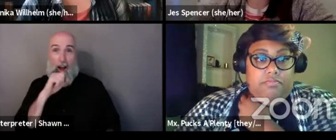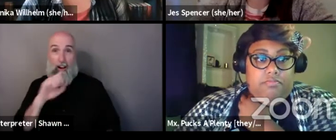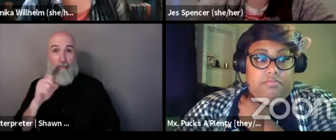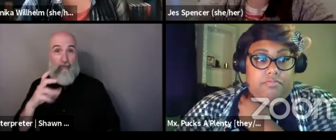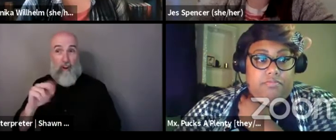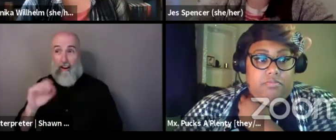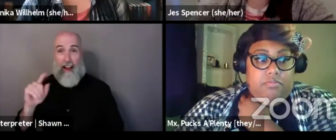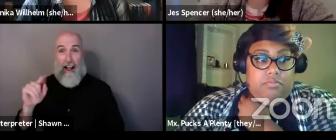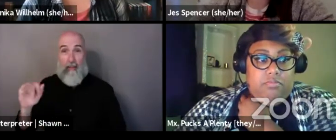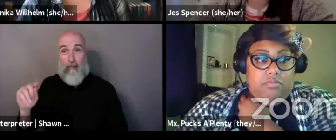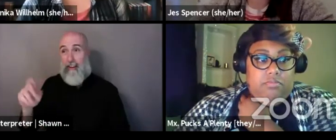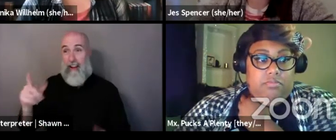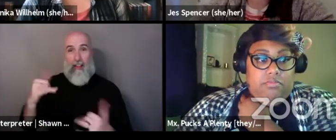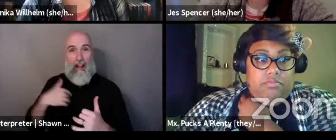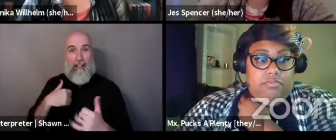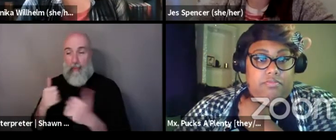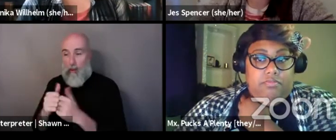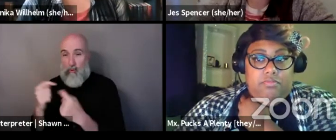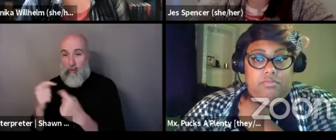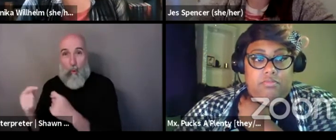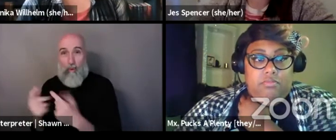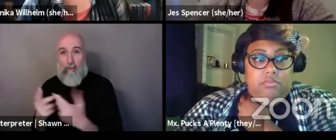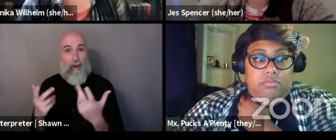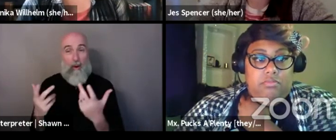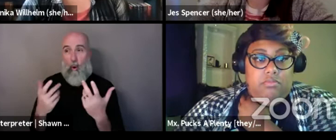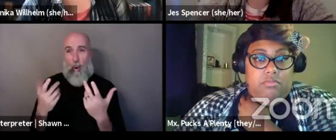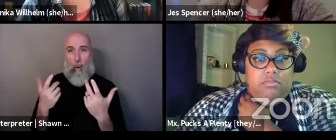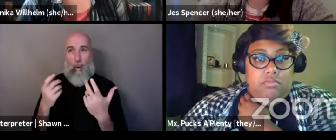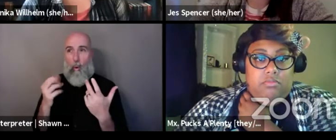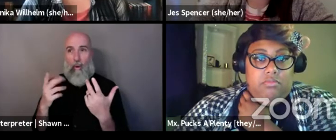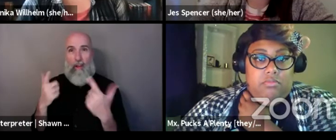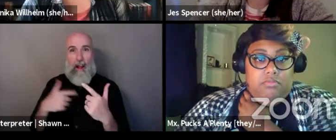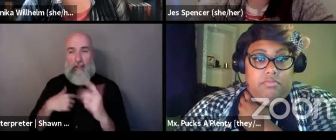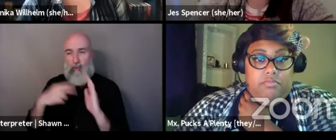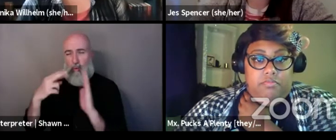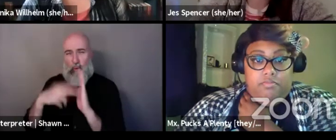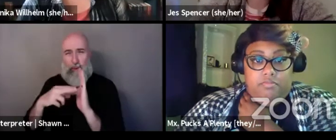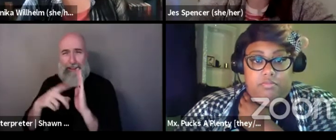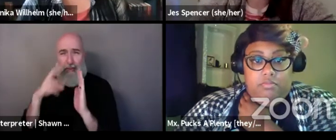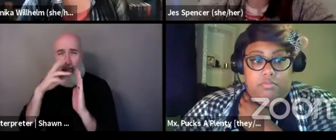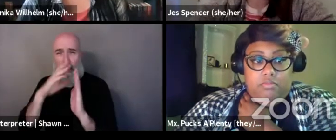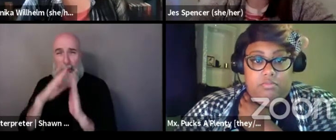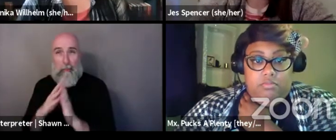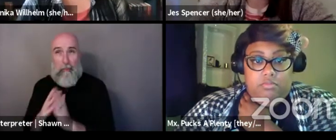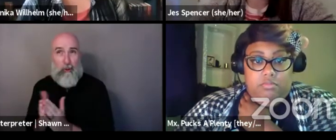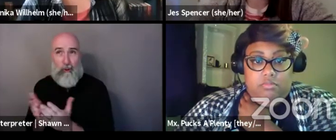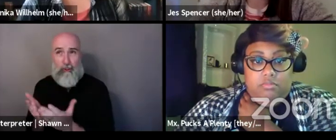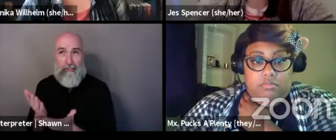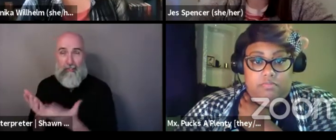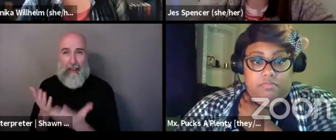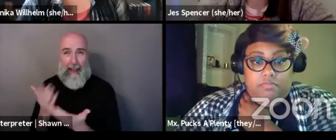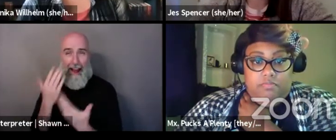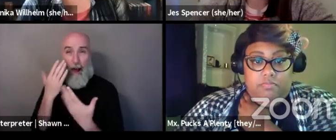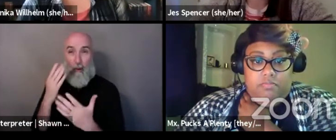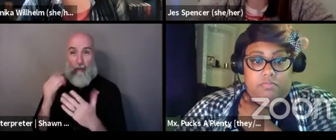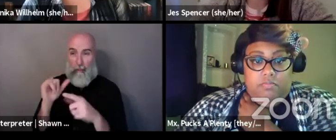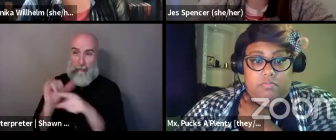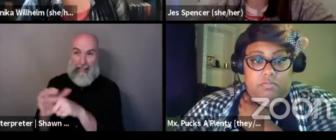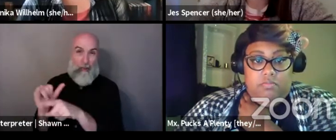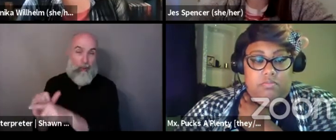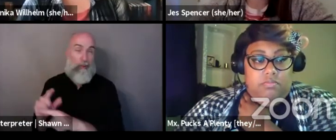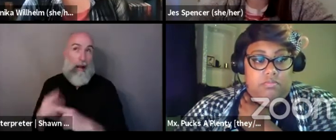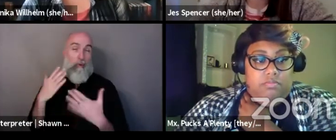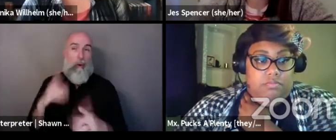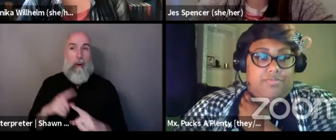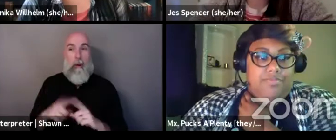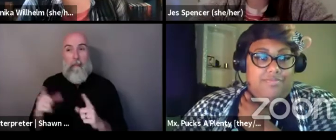Like they let us play with toys or they like let us read these weird books that I don't know, you know, they're big words. I don't know what they are, but they let